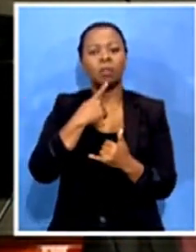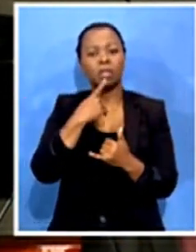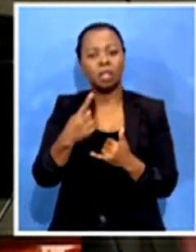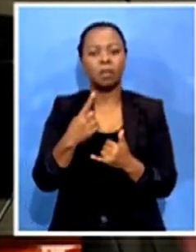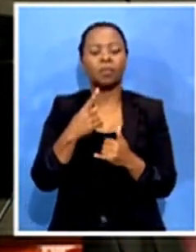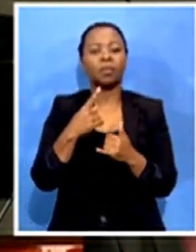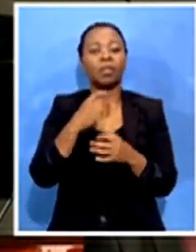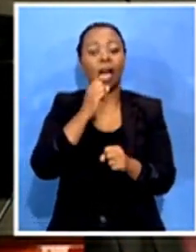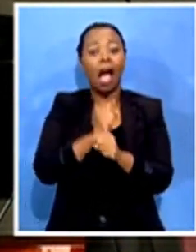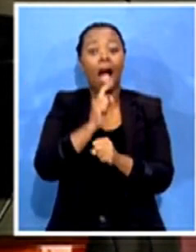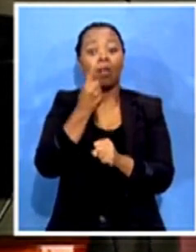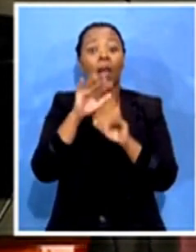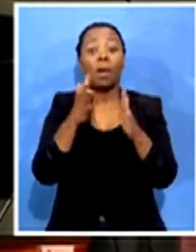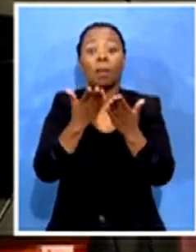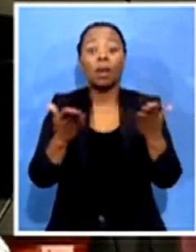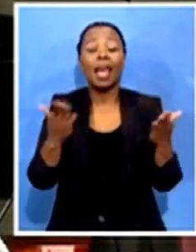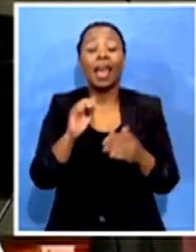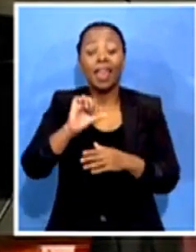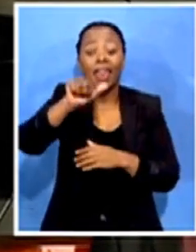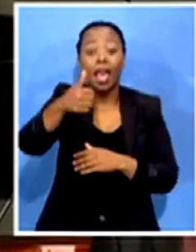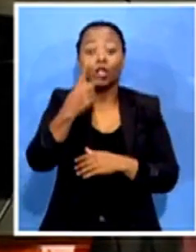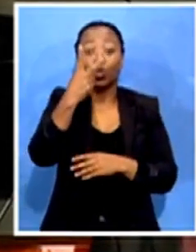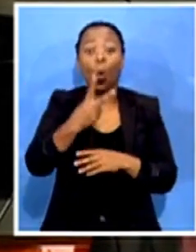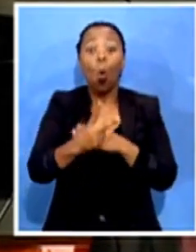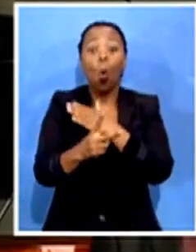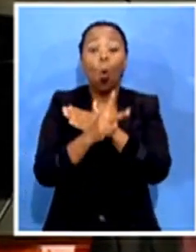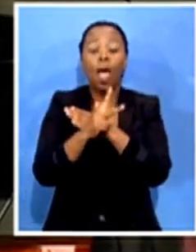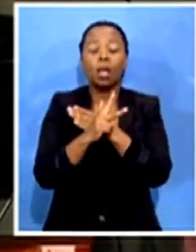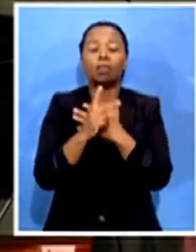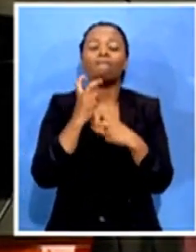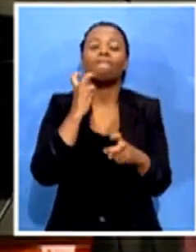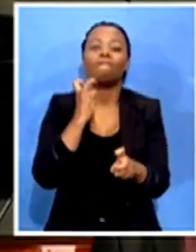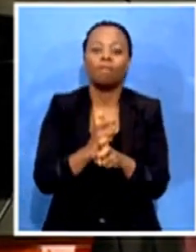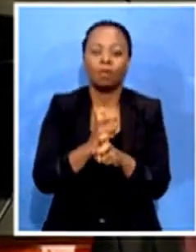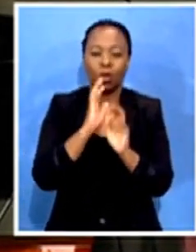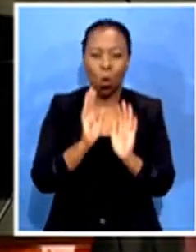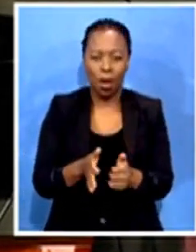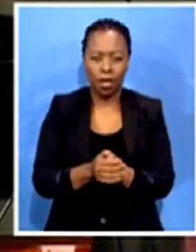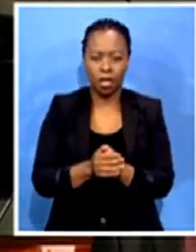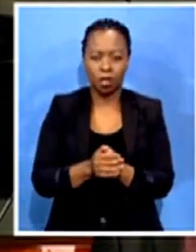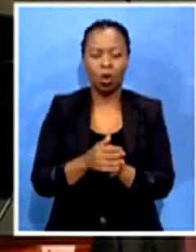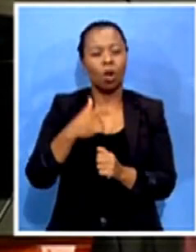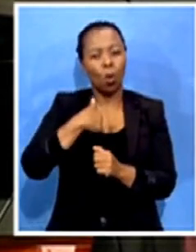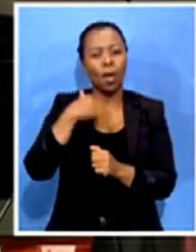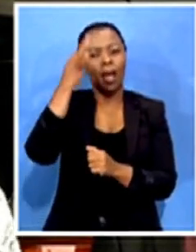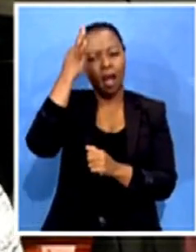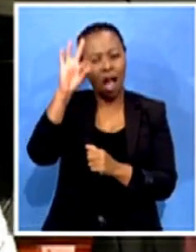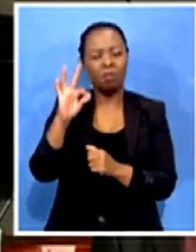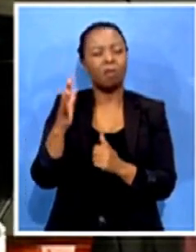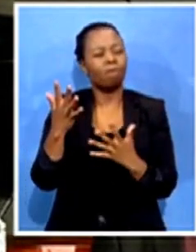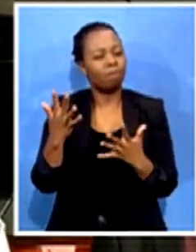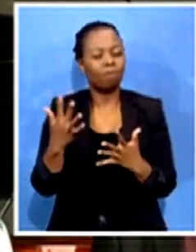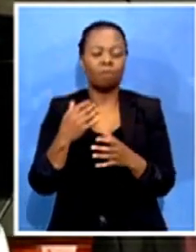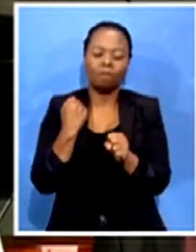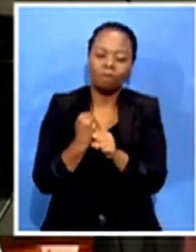difficult. On the side of government, we are doing everything in our power, working with